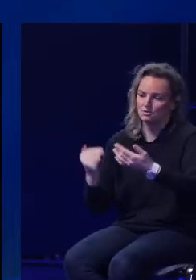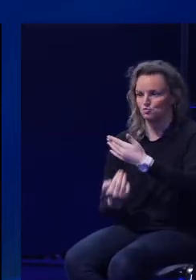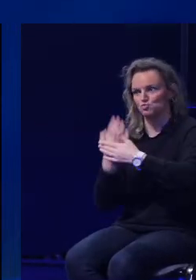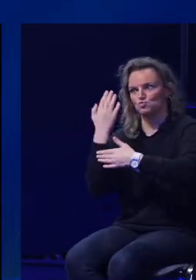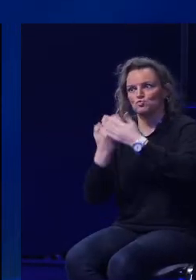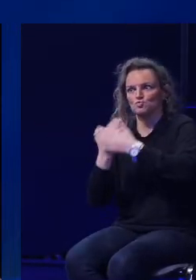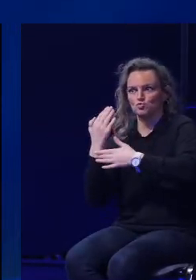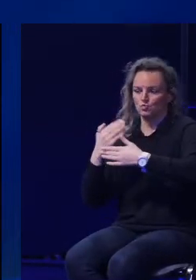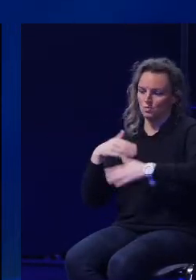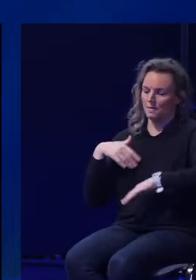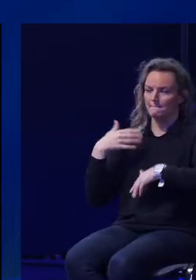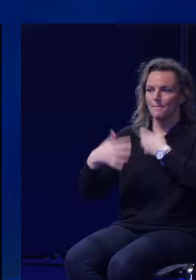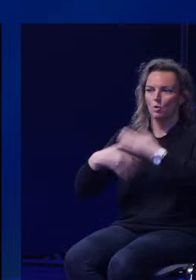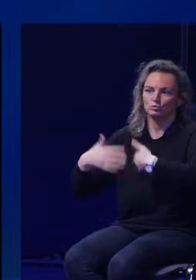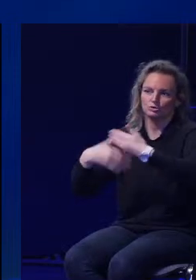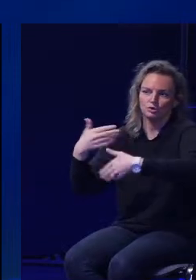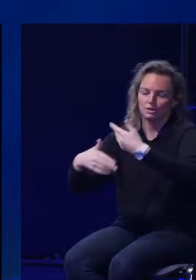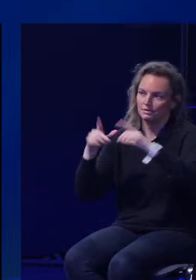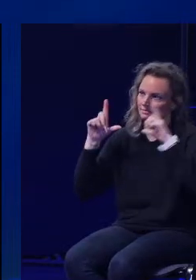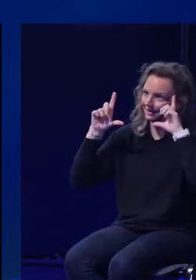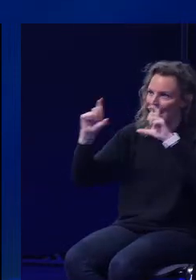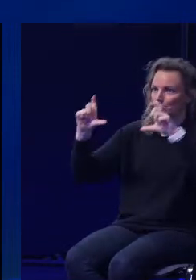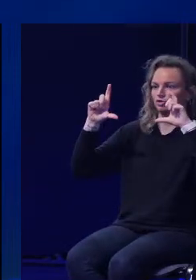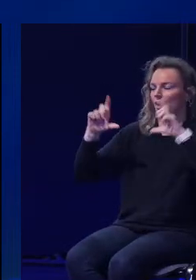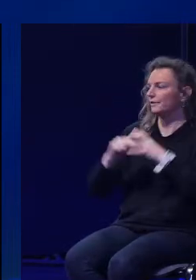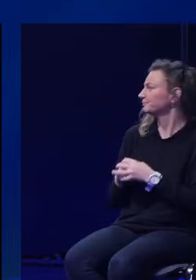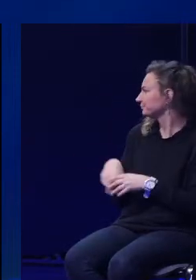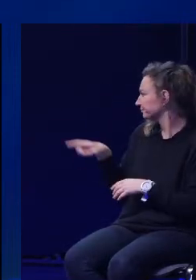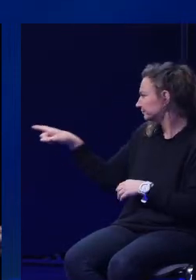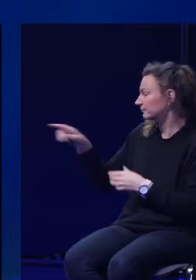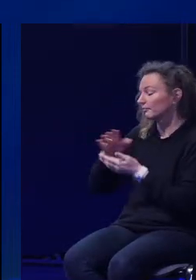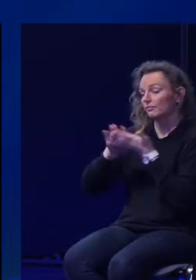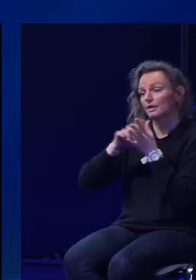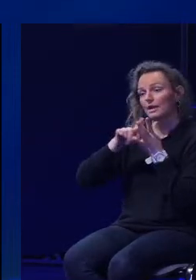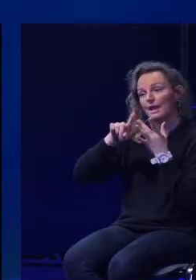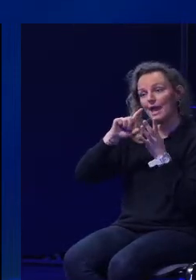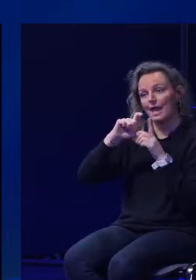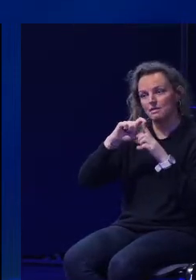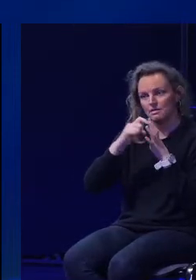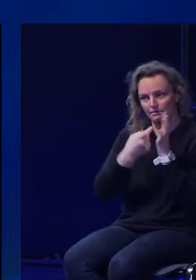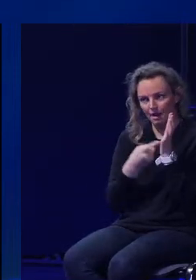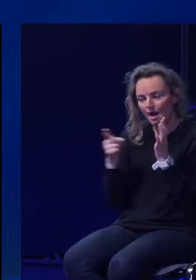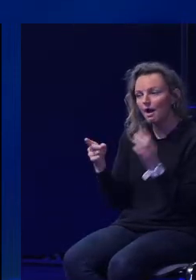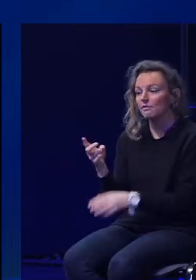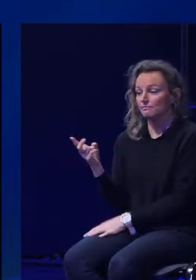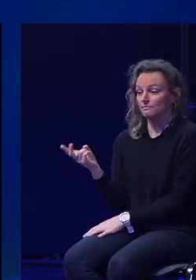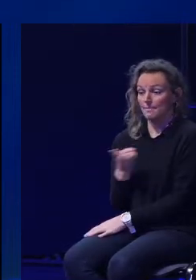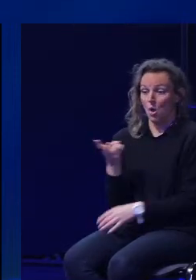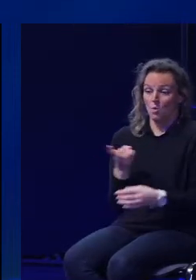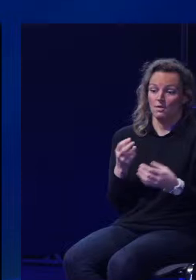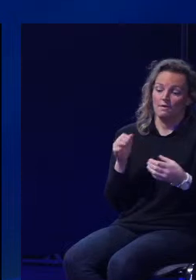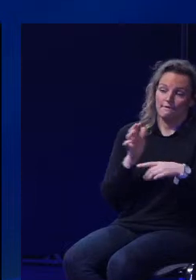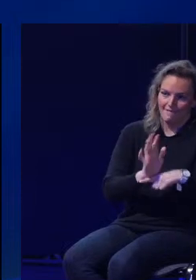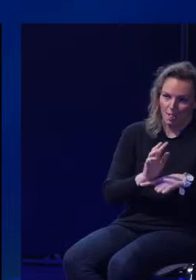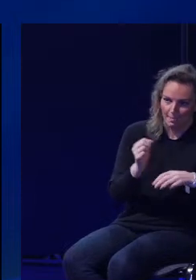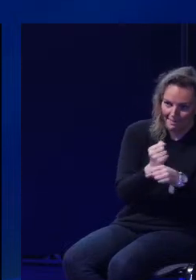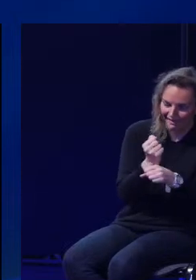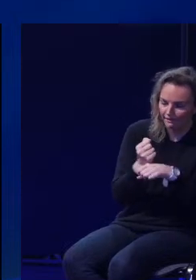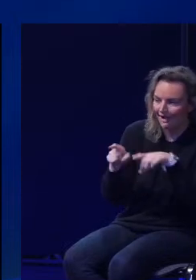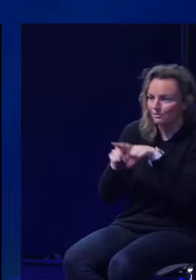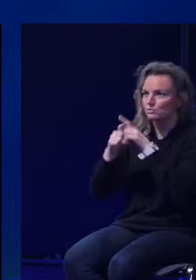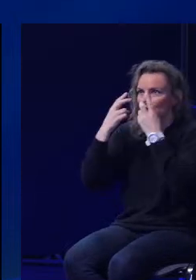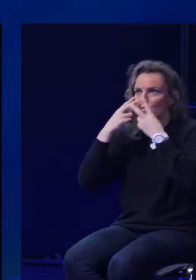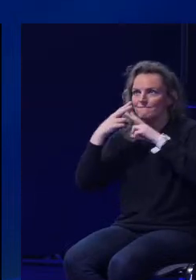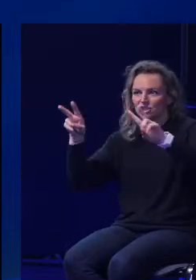Paul. And then we have Haider over there. Now, Haider is both a filmmaker and a visualization artist.